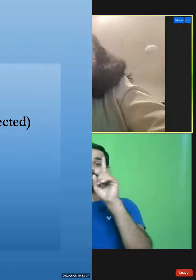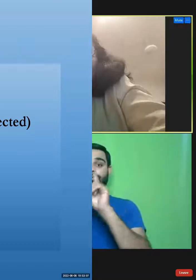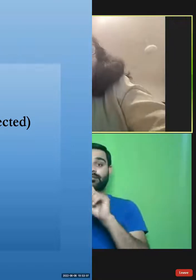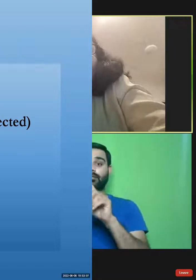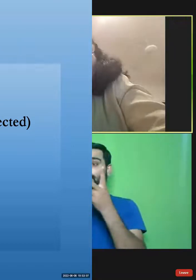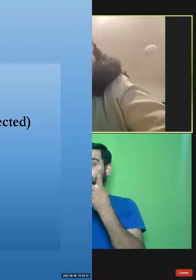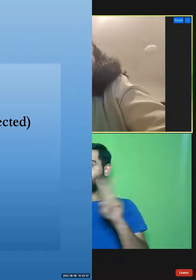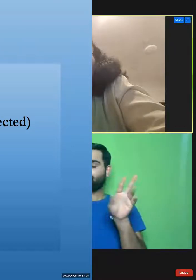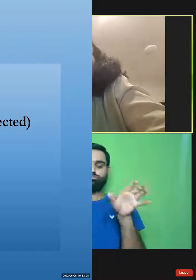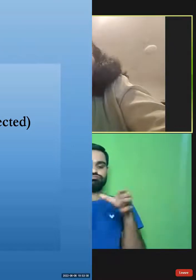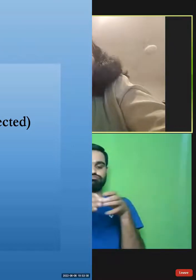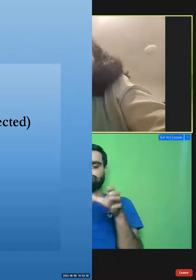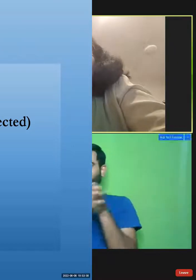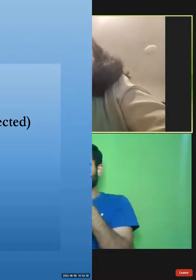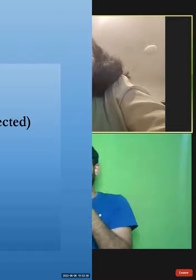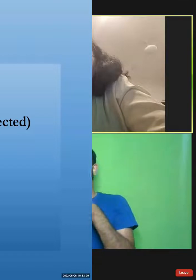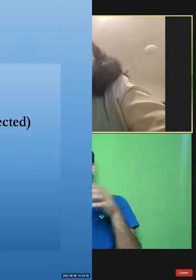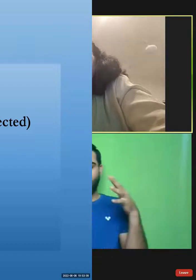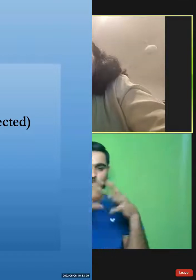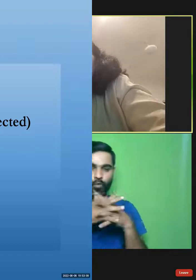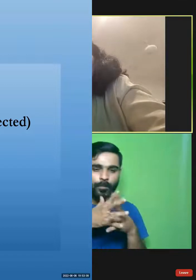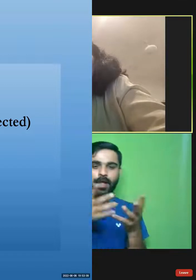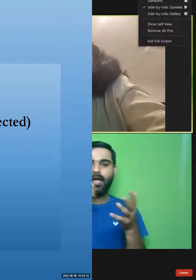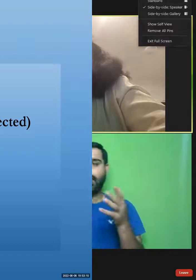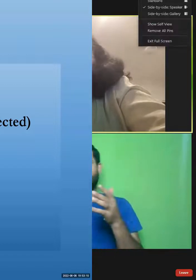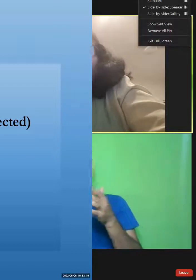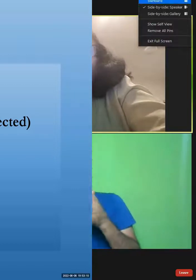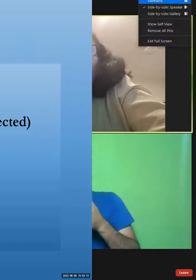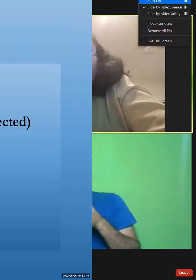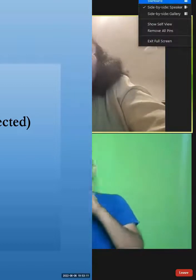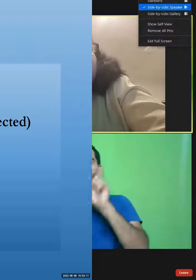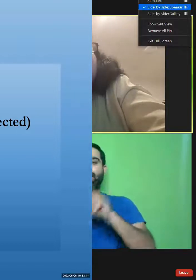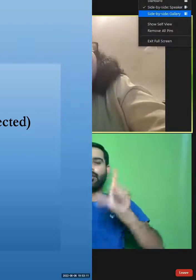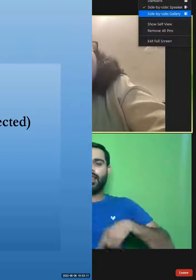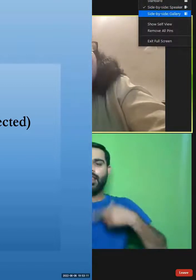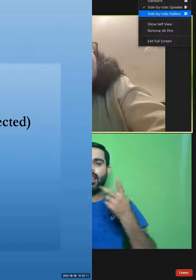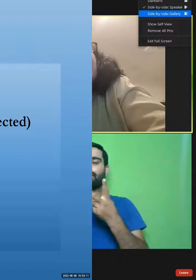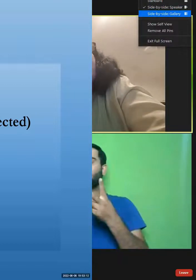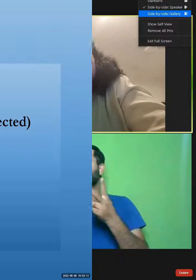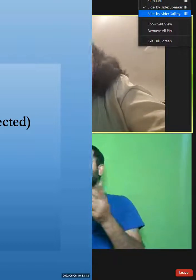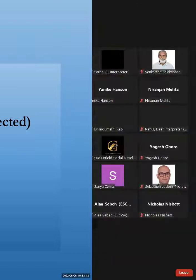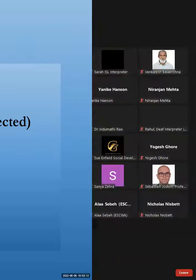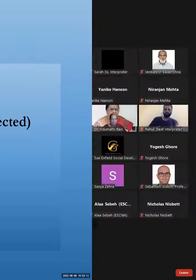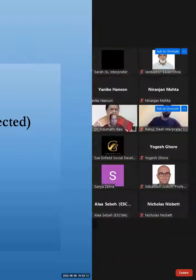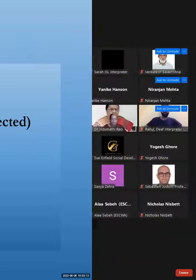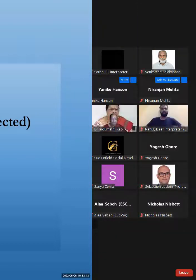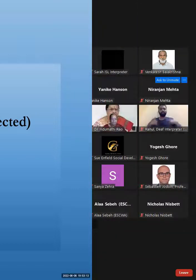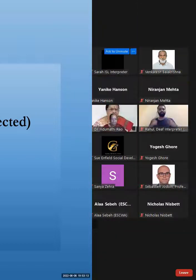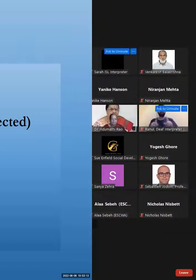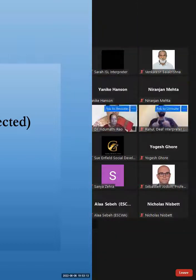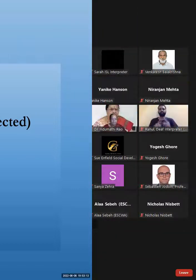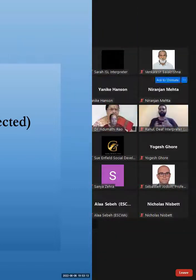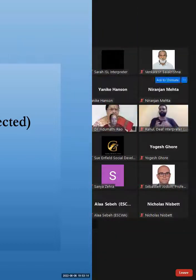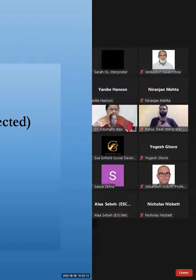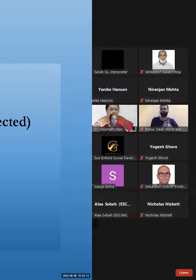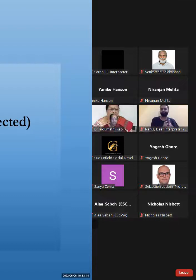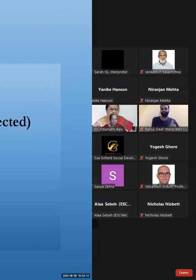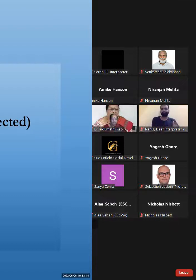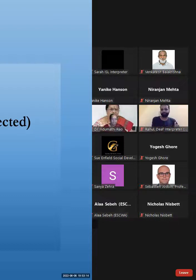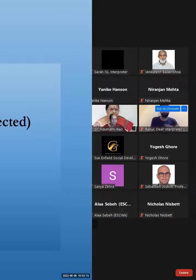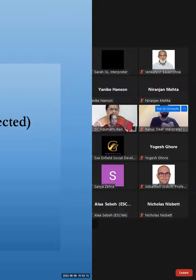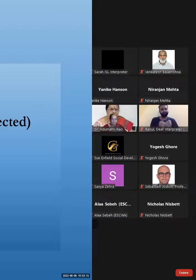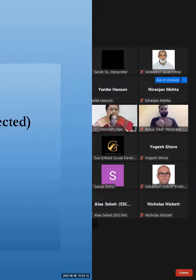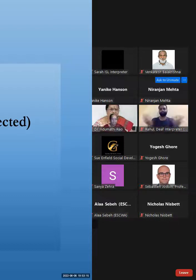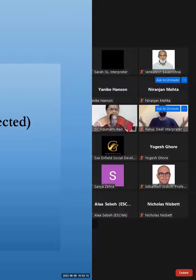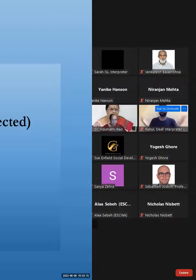differential groups, on women, girls, and people living in conflict affected areas. In fact, in the initial 2009